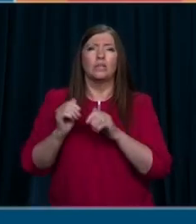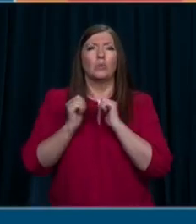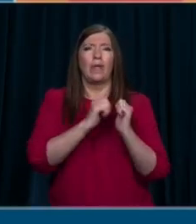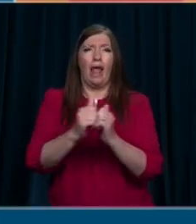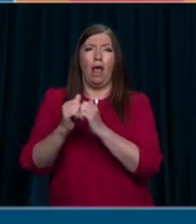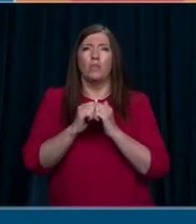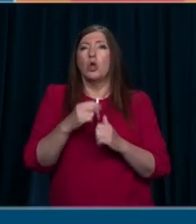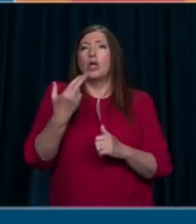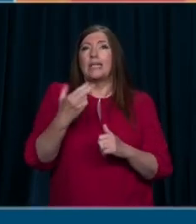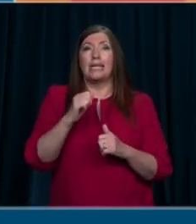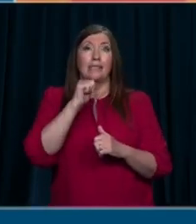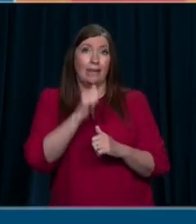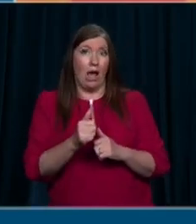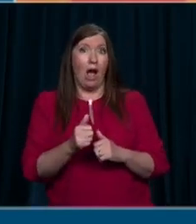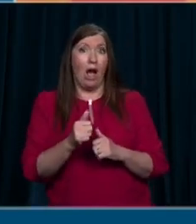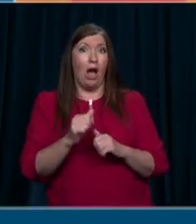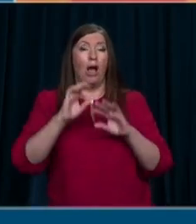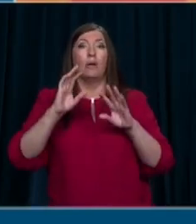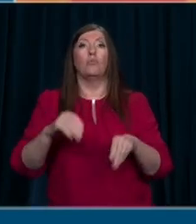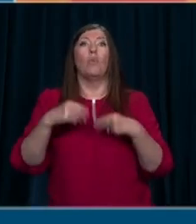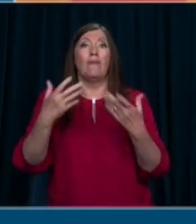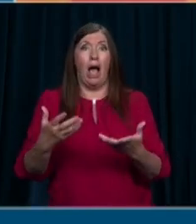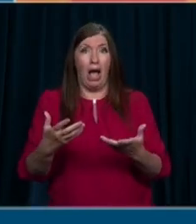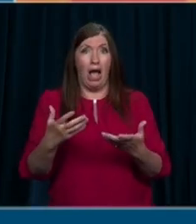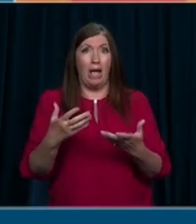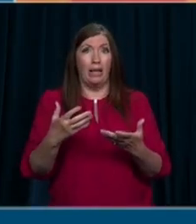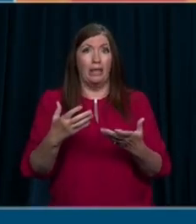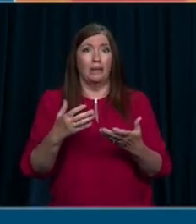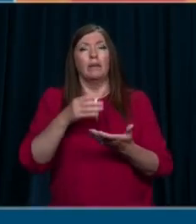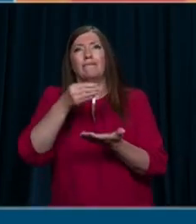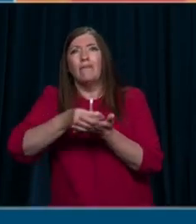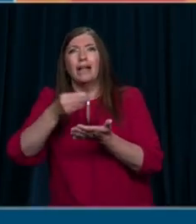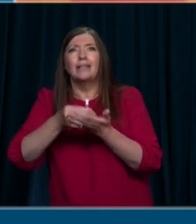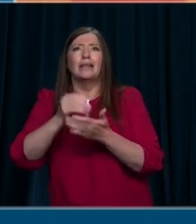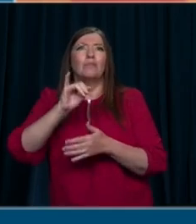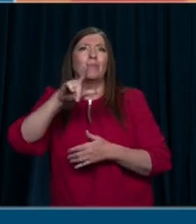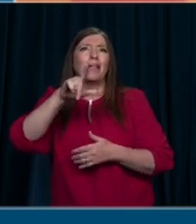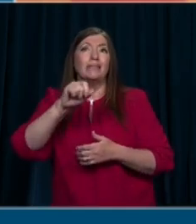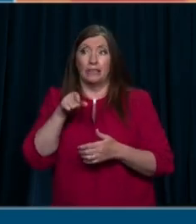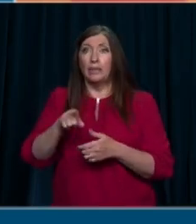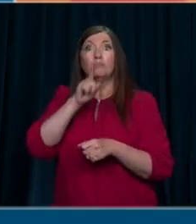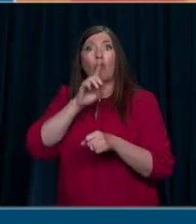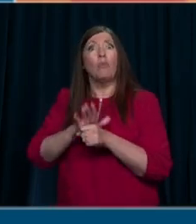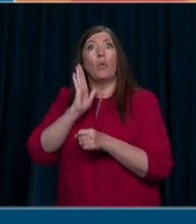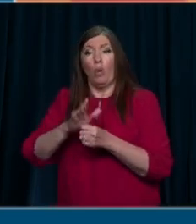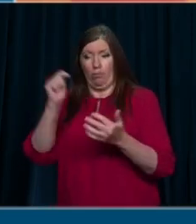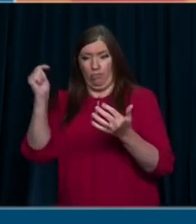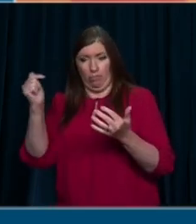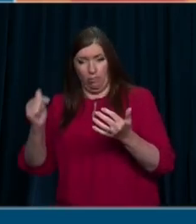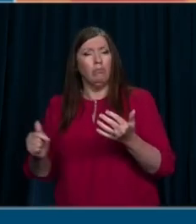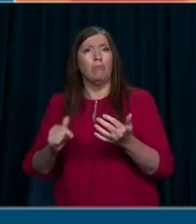did not provide the funding bills that he promised to do. He went with